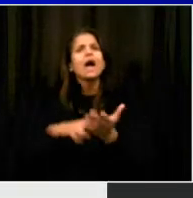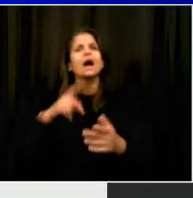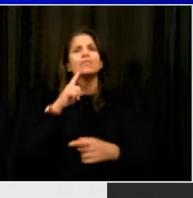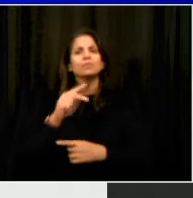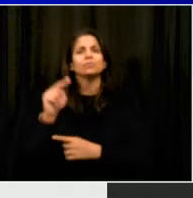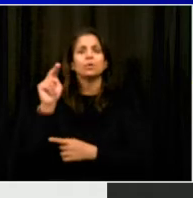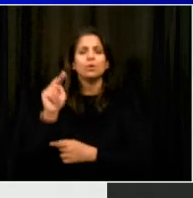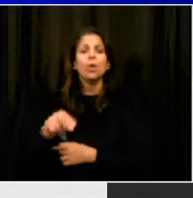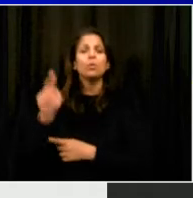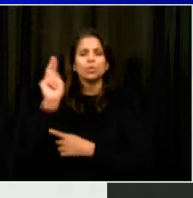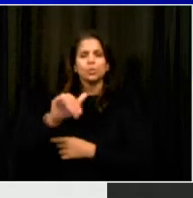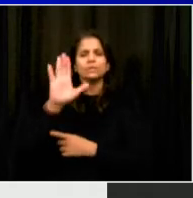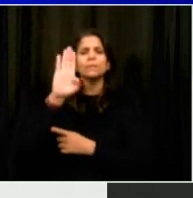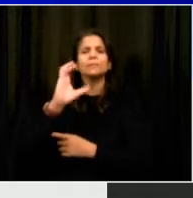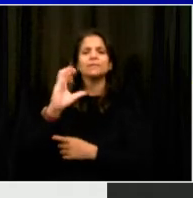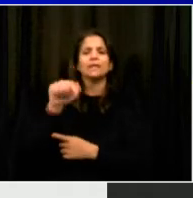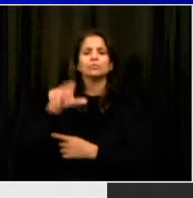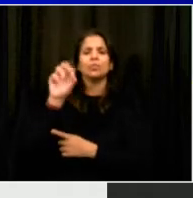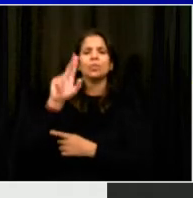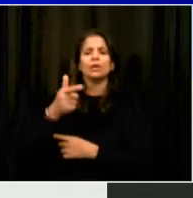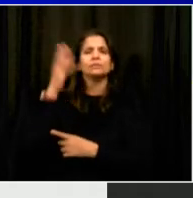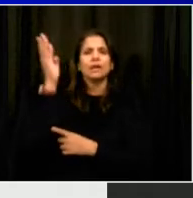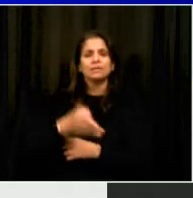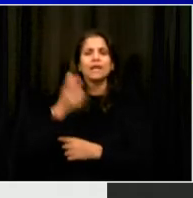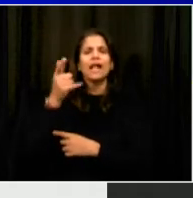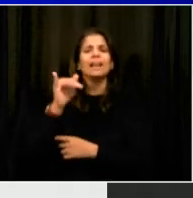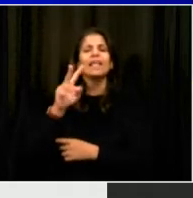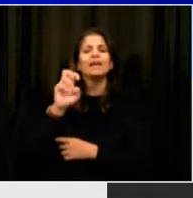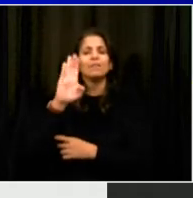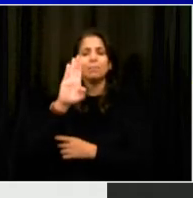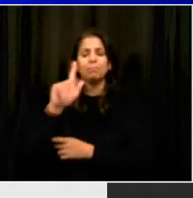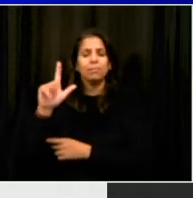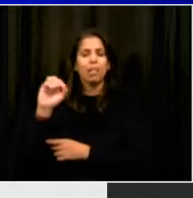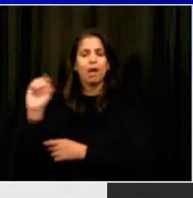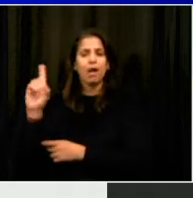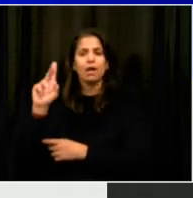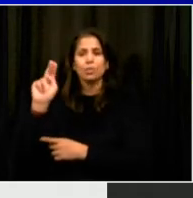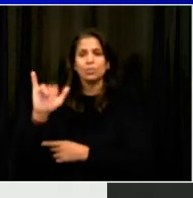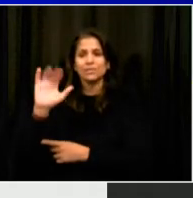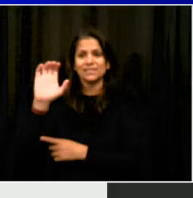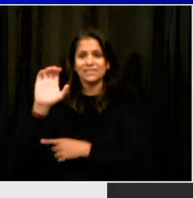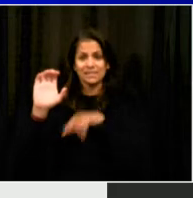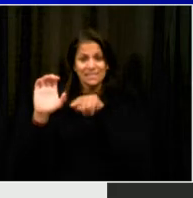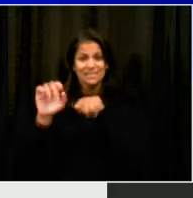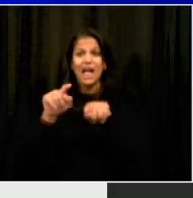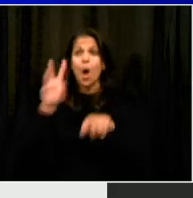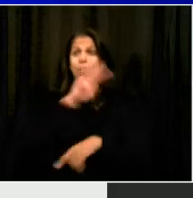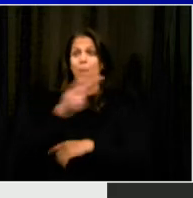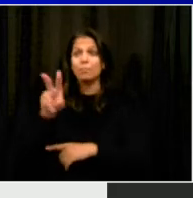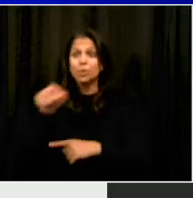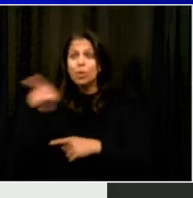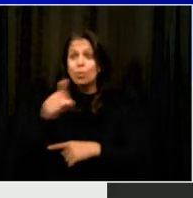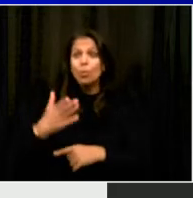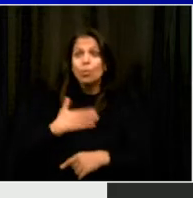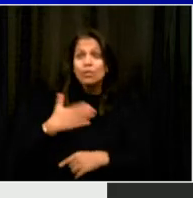nybc.org/givebloodnyc. We really need you, and we need you now. Okay, let's go to our